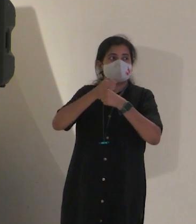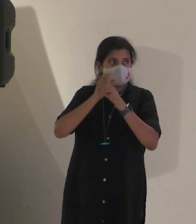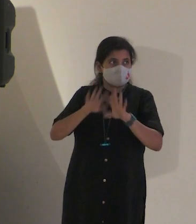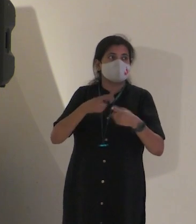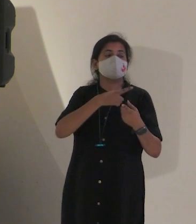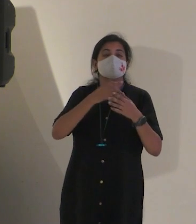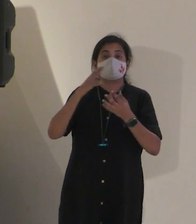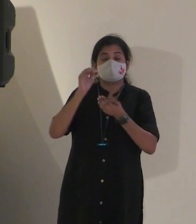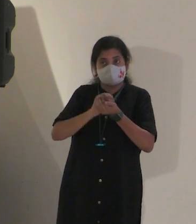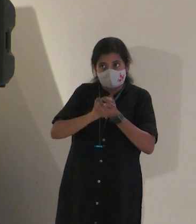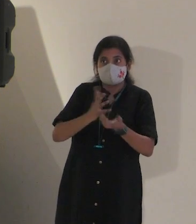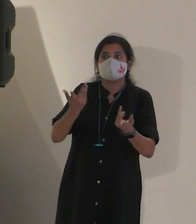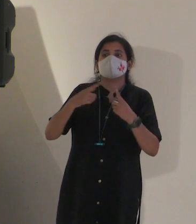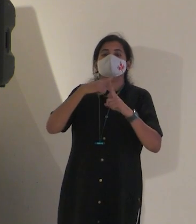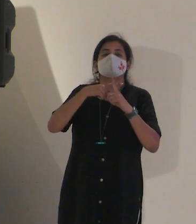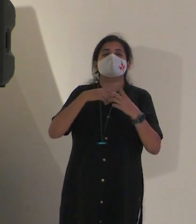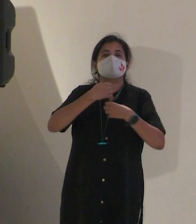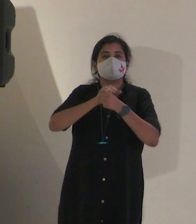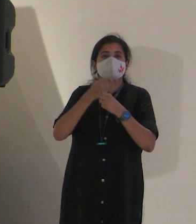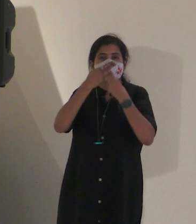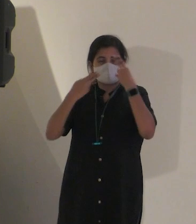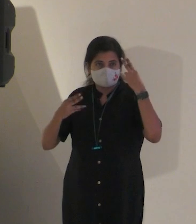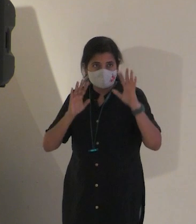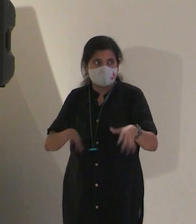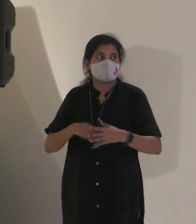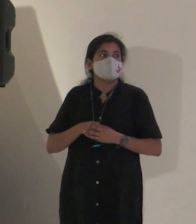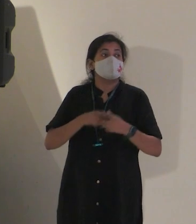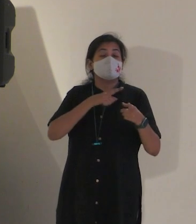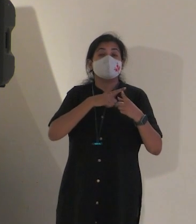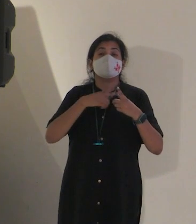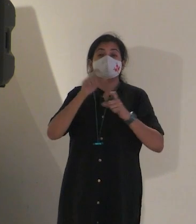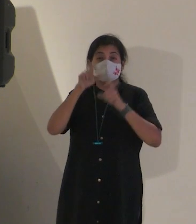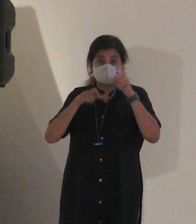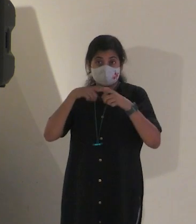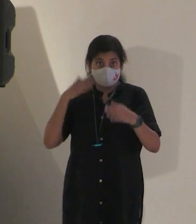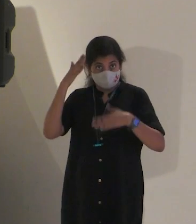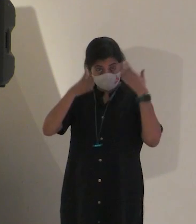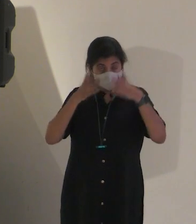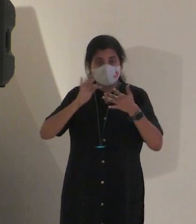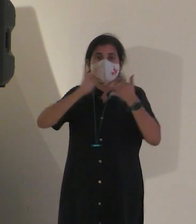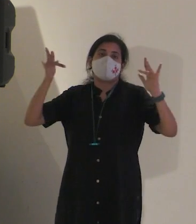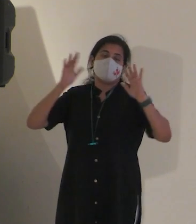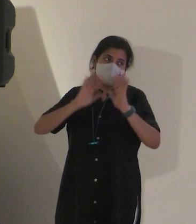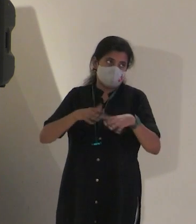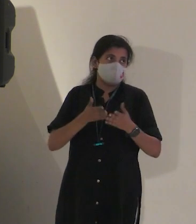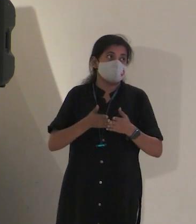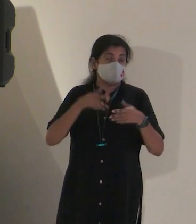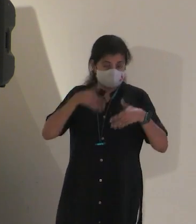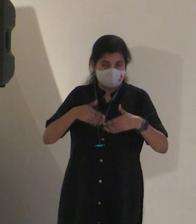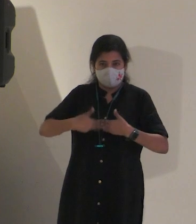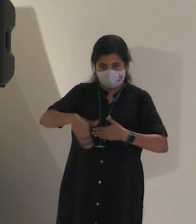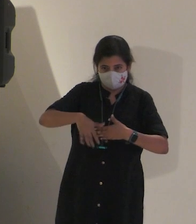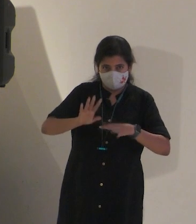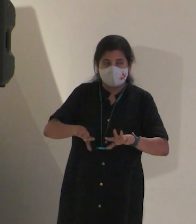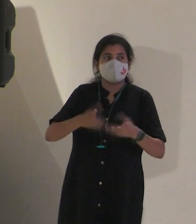preserve and create stories from it. So from the physical space, it has come online. Recently, the grindmill